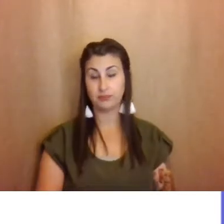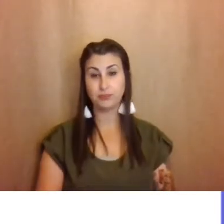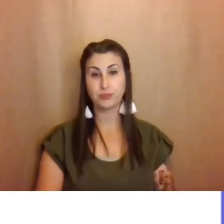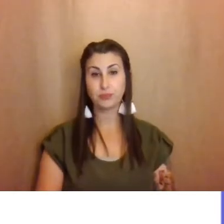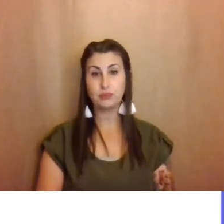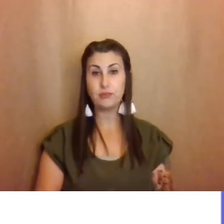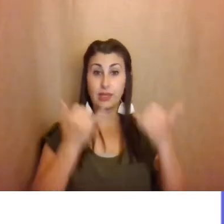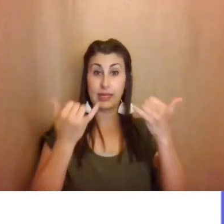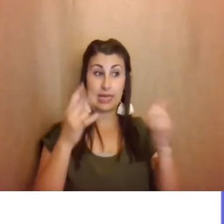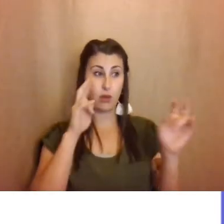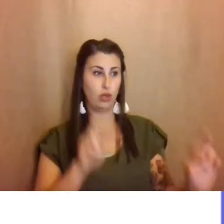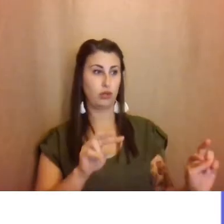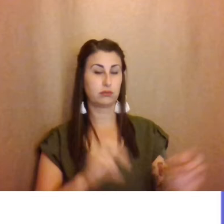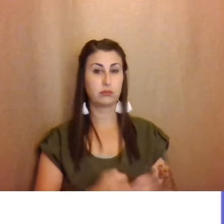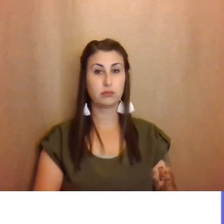So